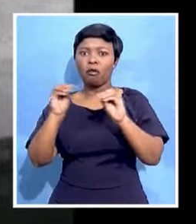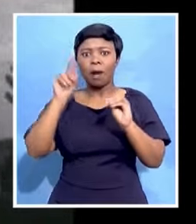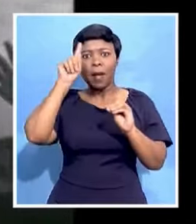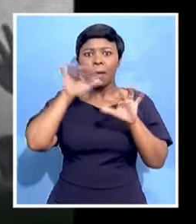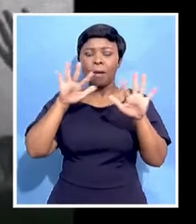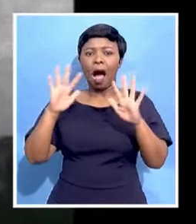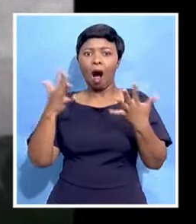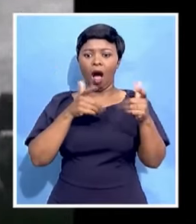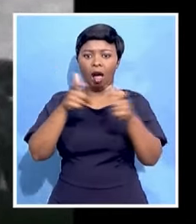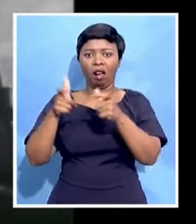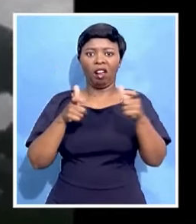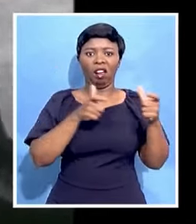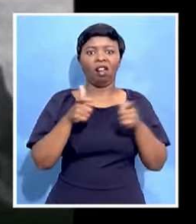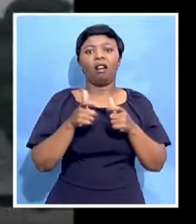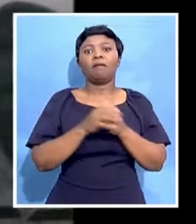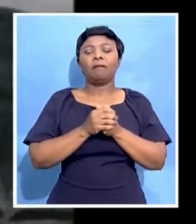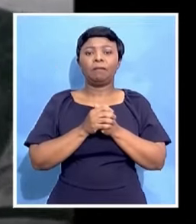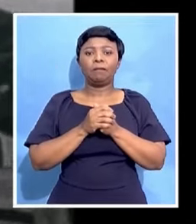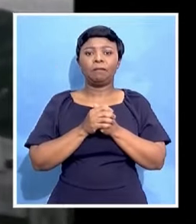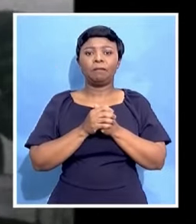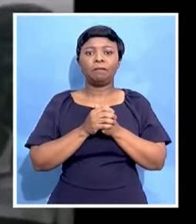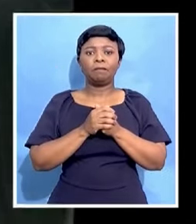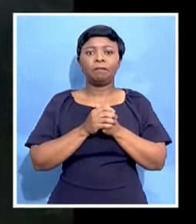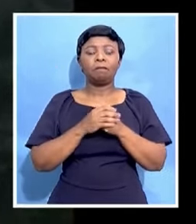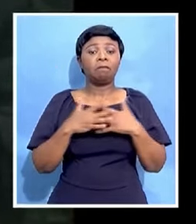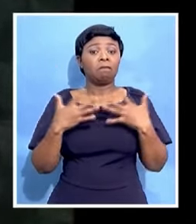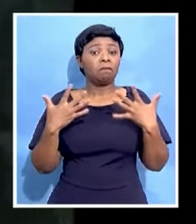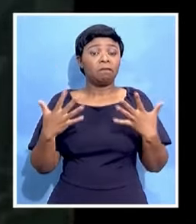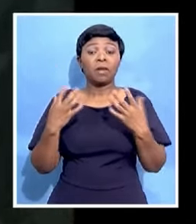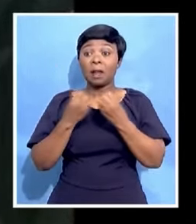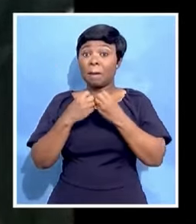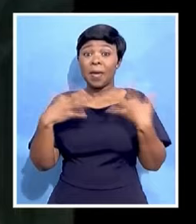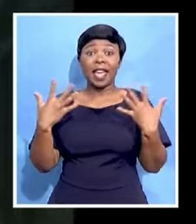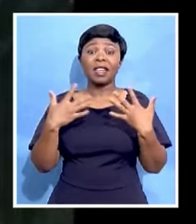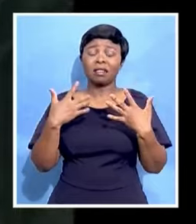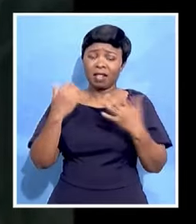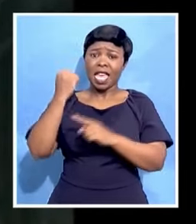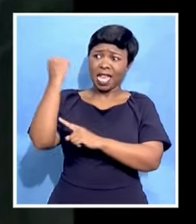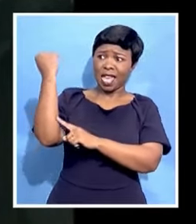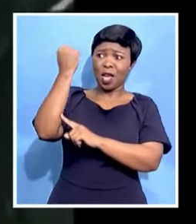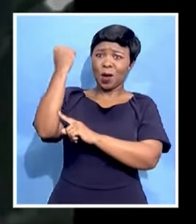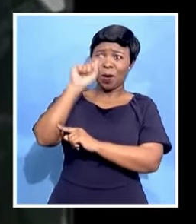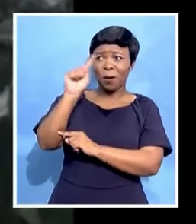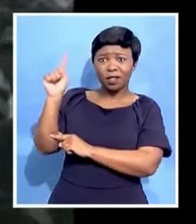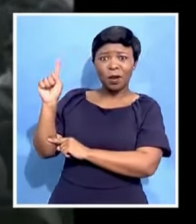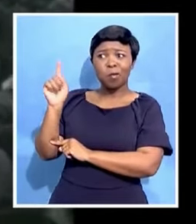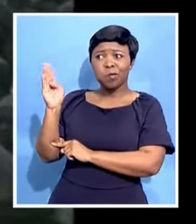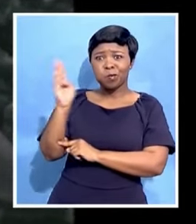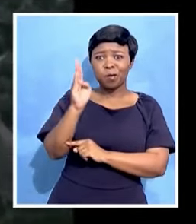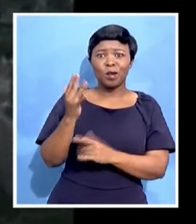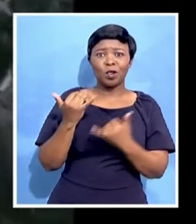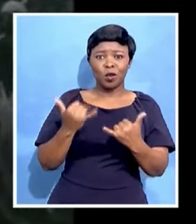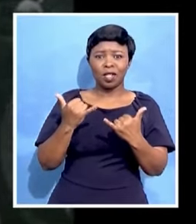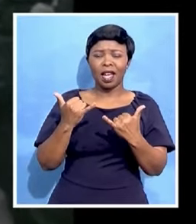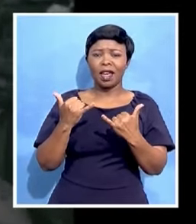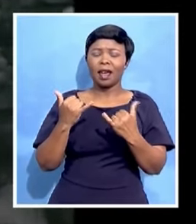While many are decorated as struggle heroes today, many other heroes heeded the call to protest against the unjust